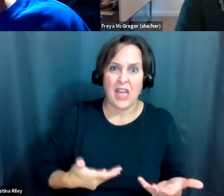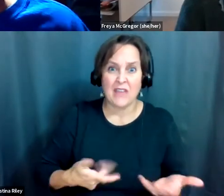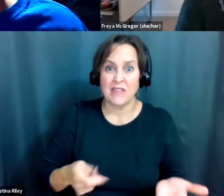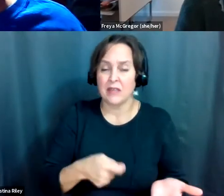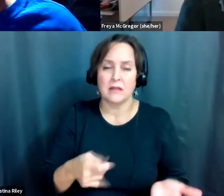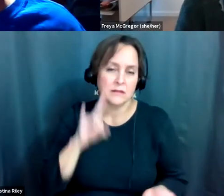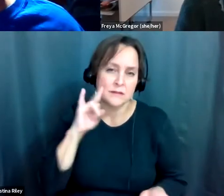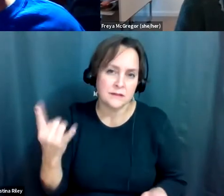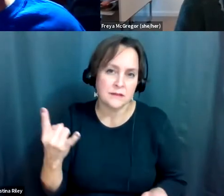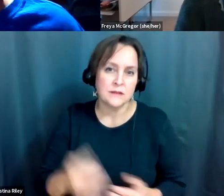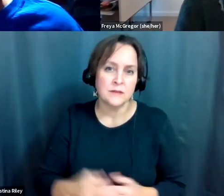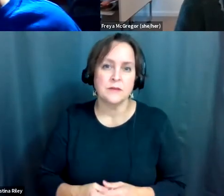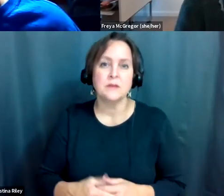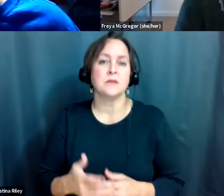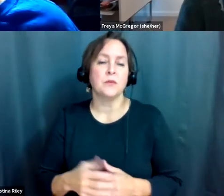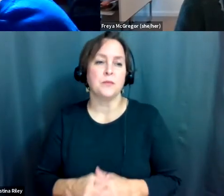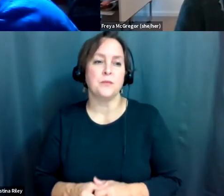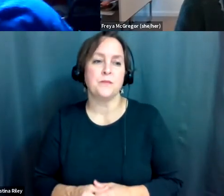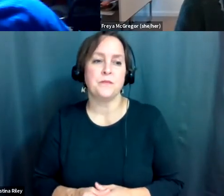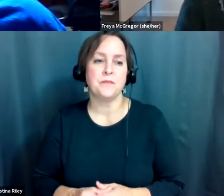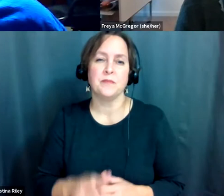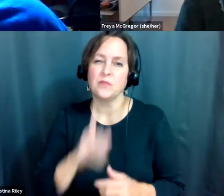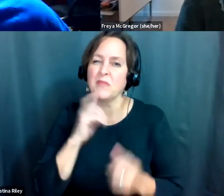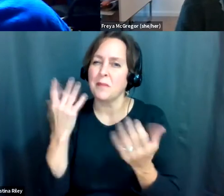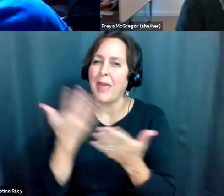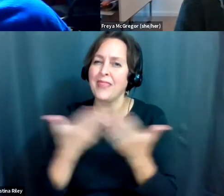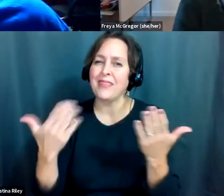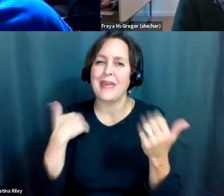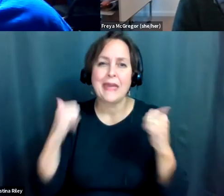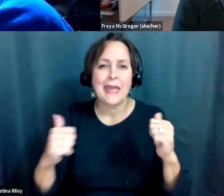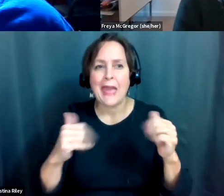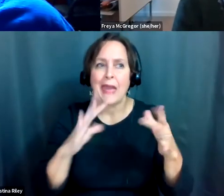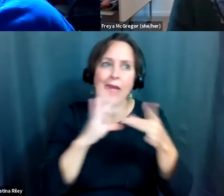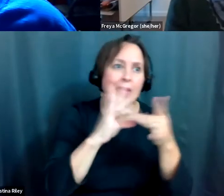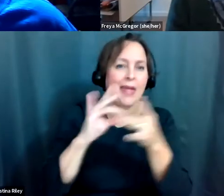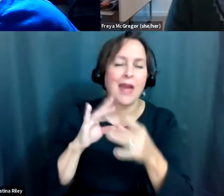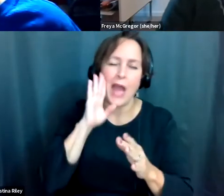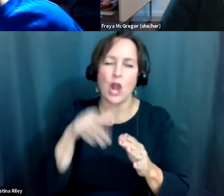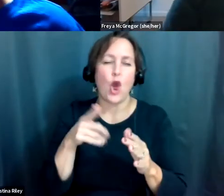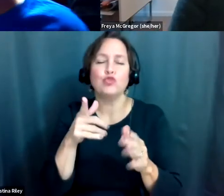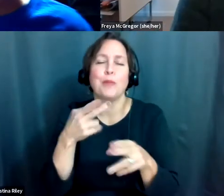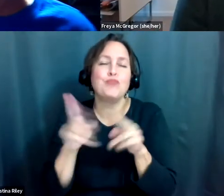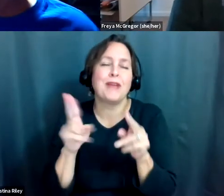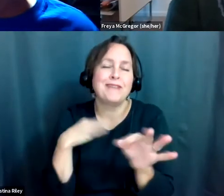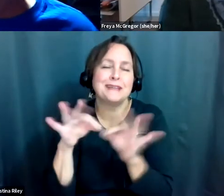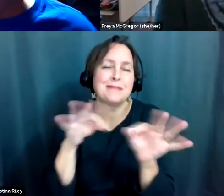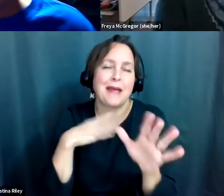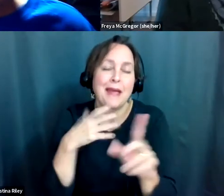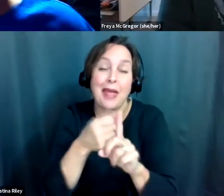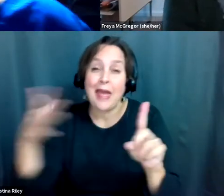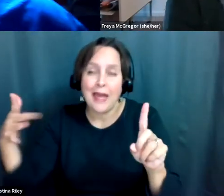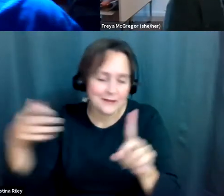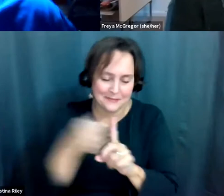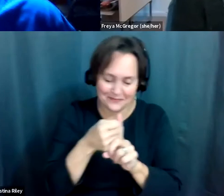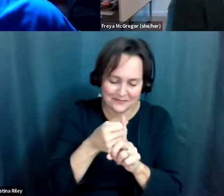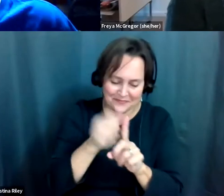your, to your wrist and so on. So there are lots of things I could, I could go into about it, but I know we just wanted a brief overview. So. And,